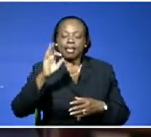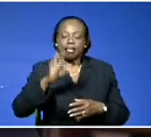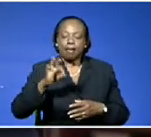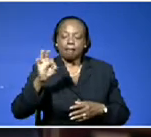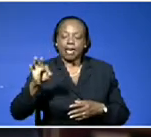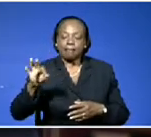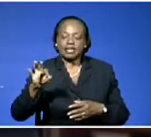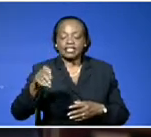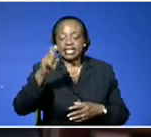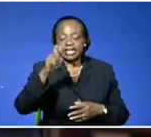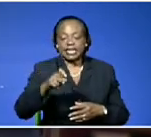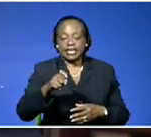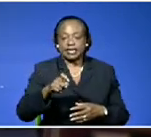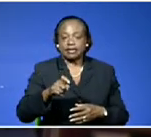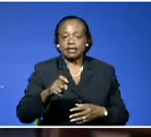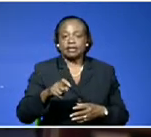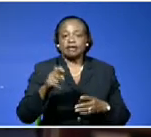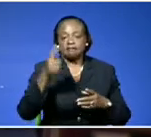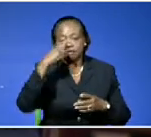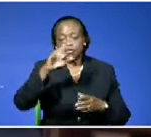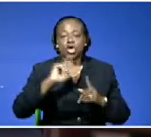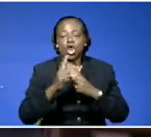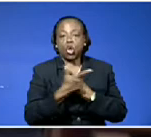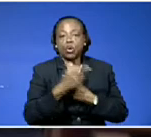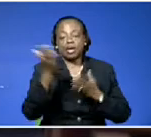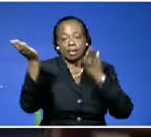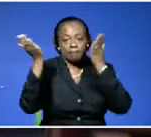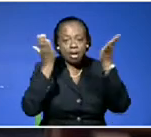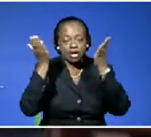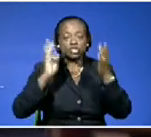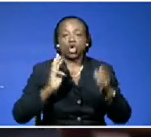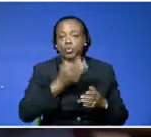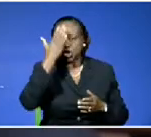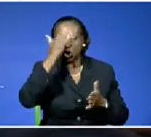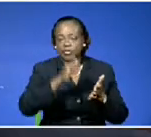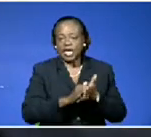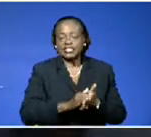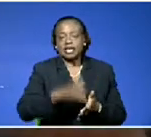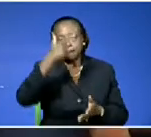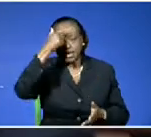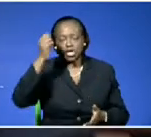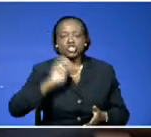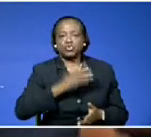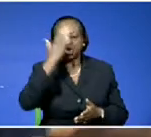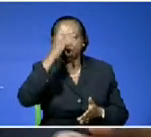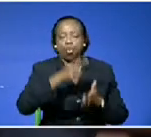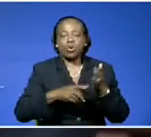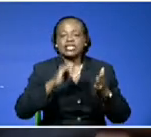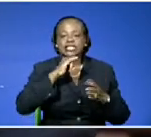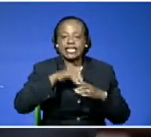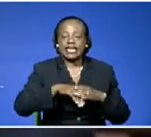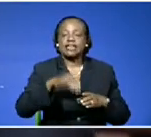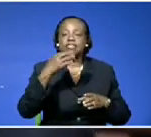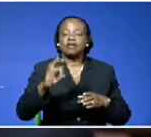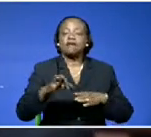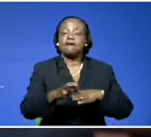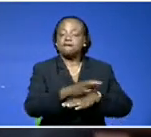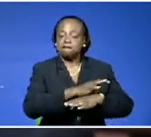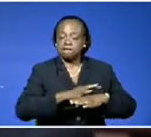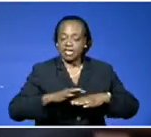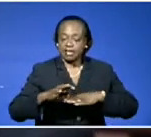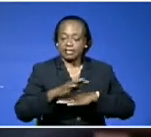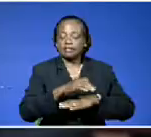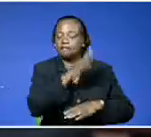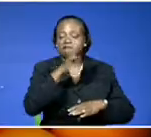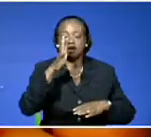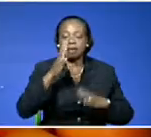to supply the local market. We know that because we know what's in the field, what the farmers currently have. He says this step